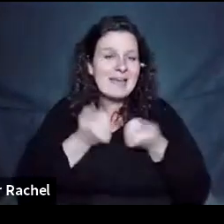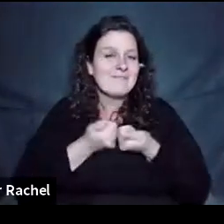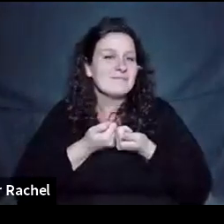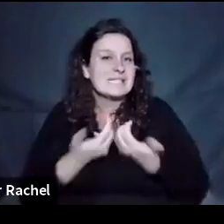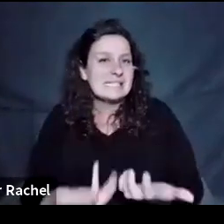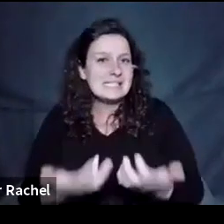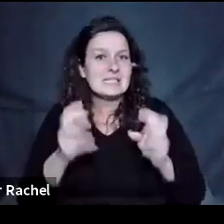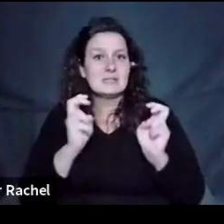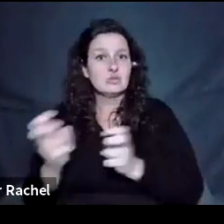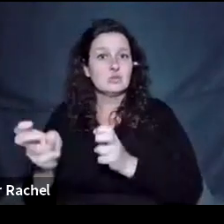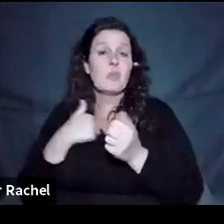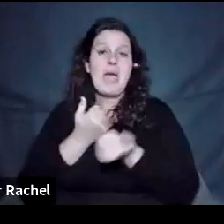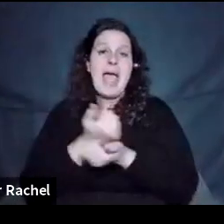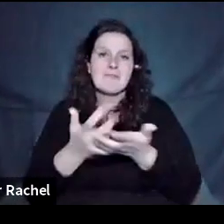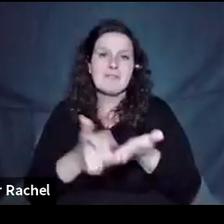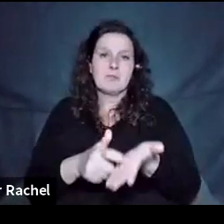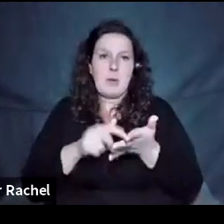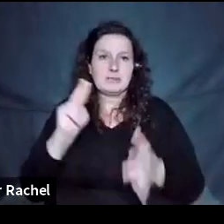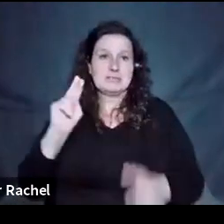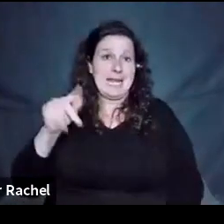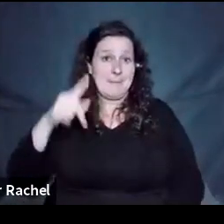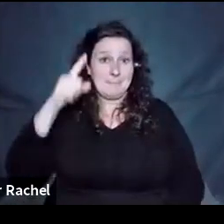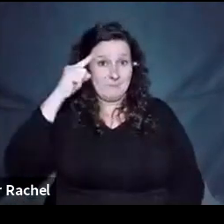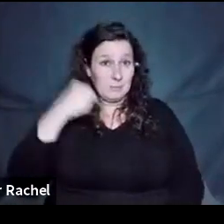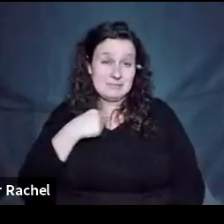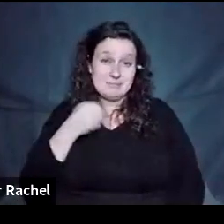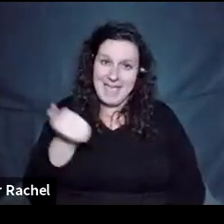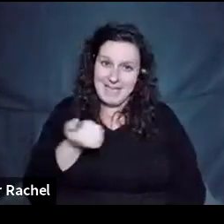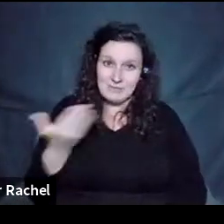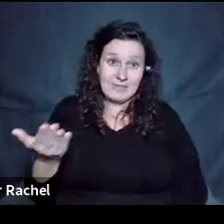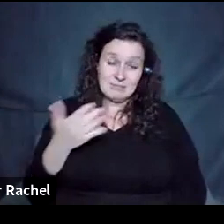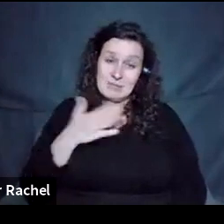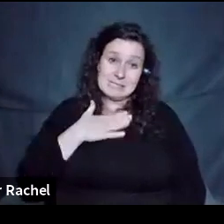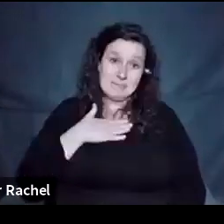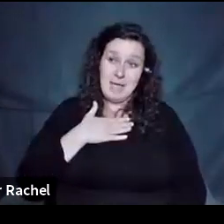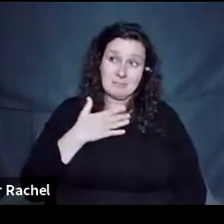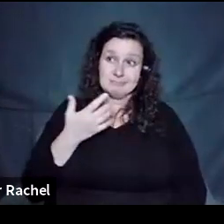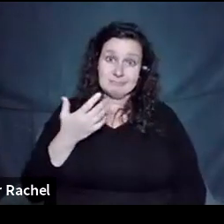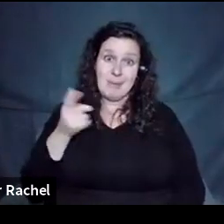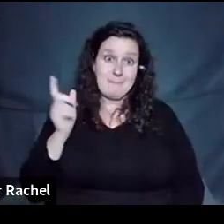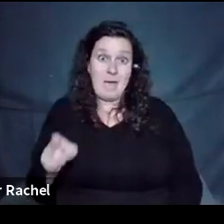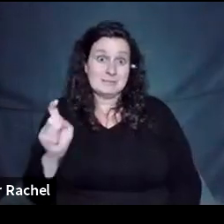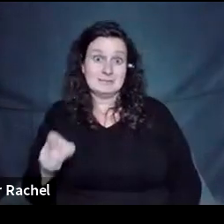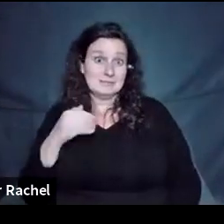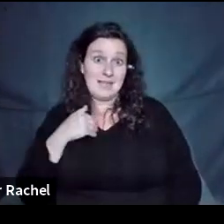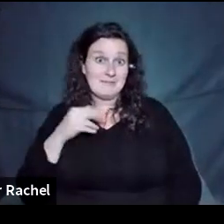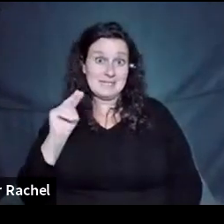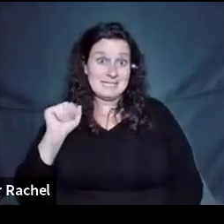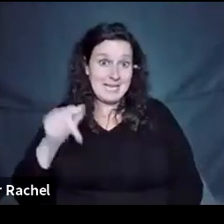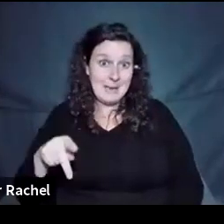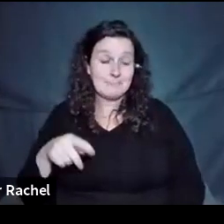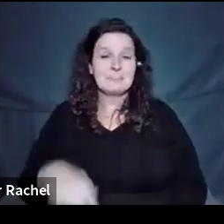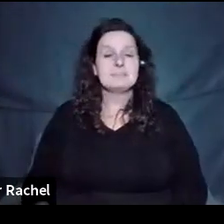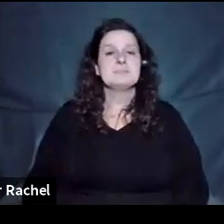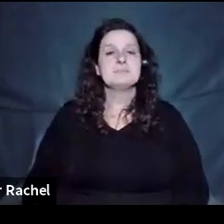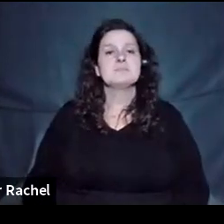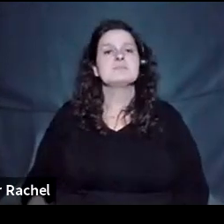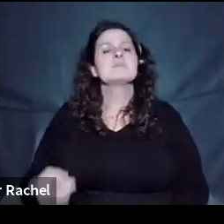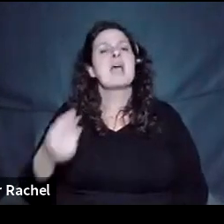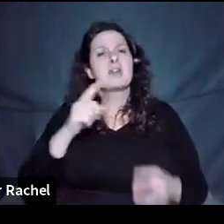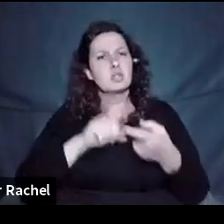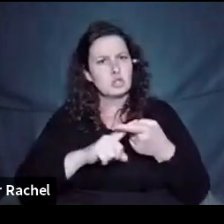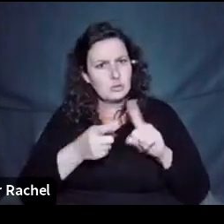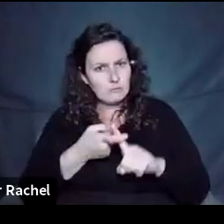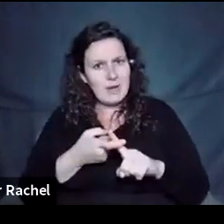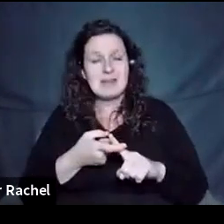so everything requires a nap for me. That's pretty much my de facto. Whereas I had a very good friend in the scene where literally she just